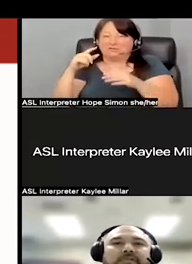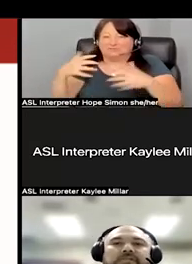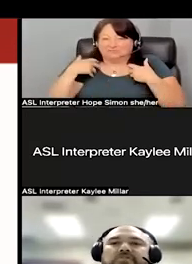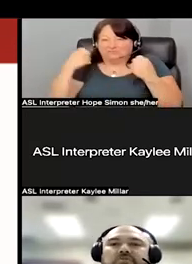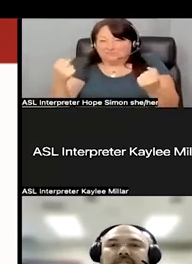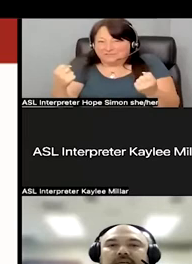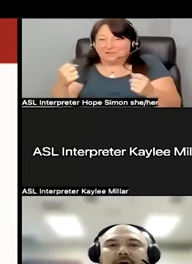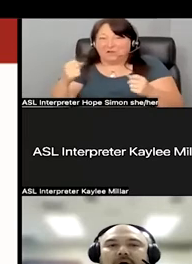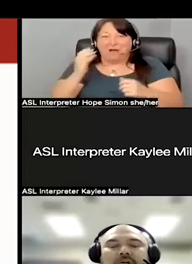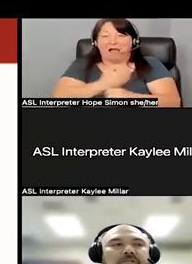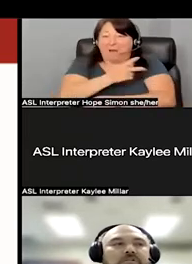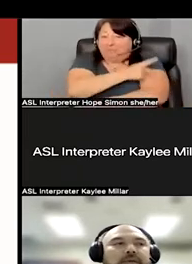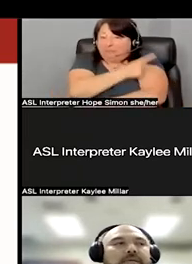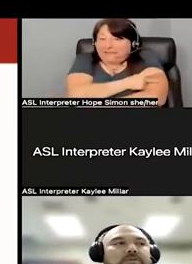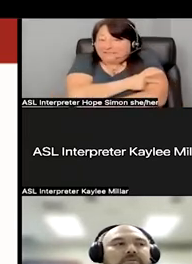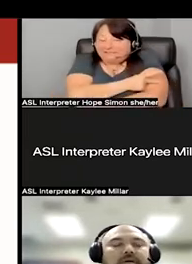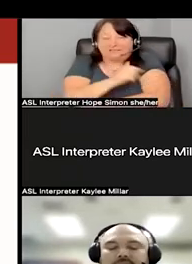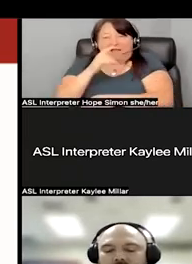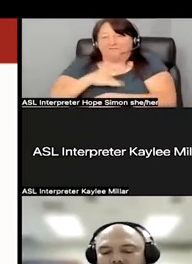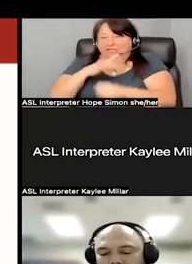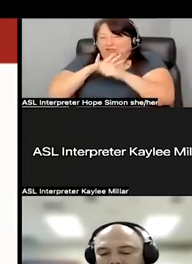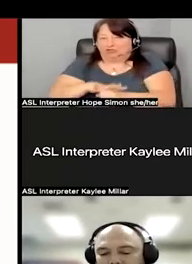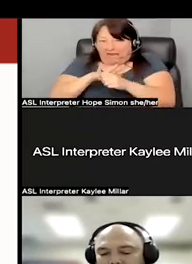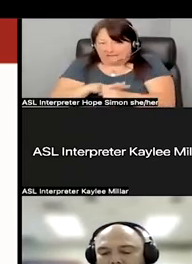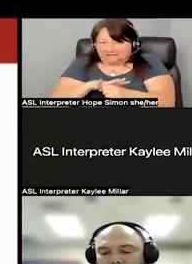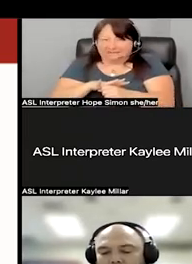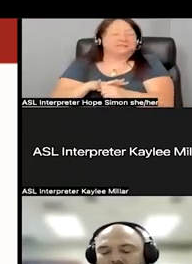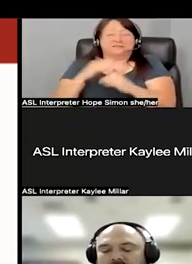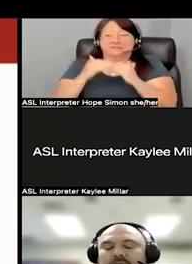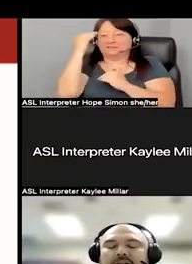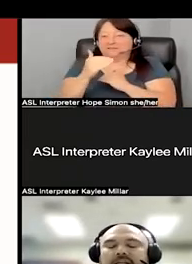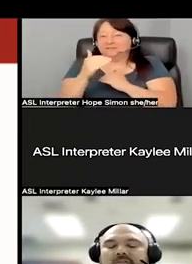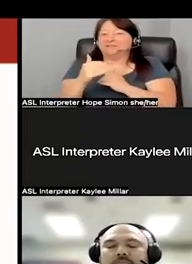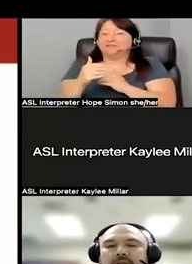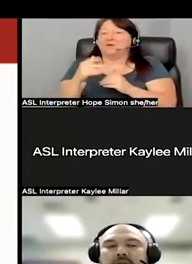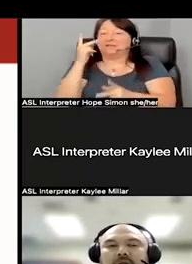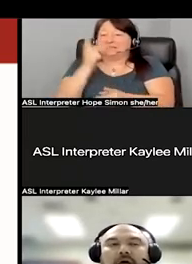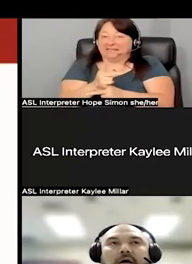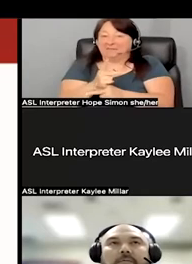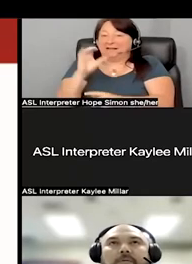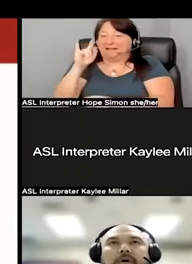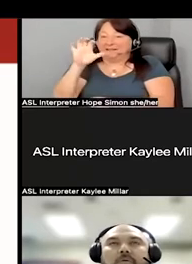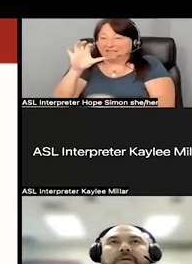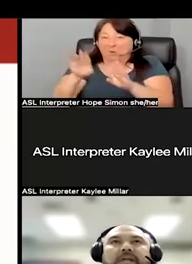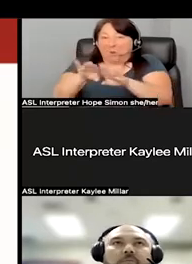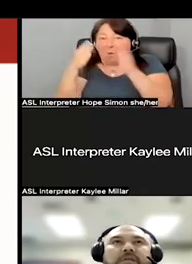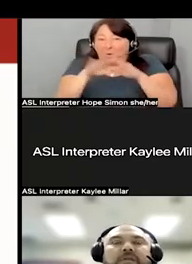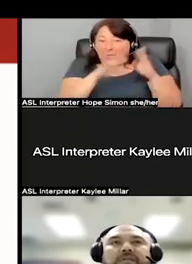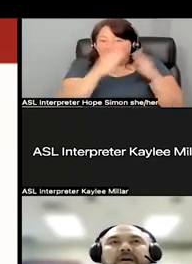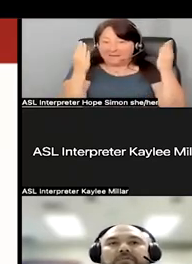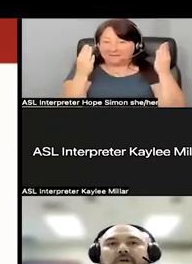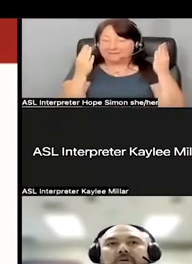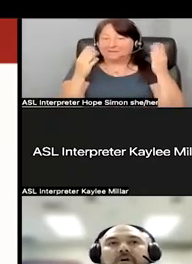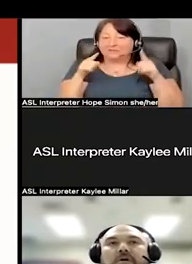have doesn't stress them out. So by ensuring that we keep the, by keeping the clinics open, we can help